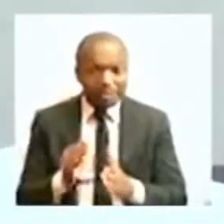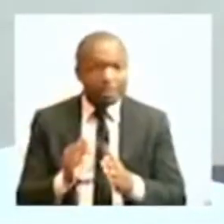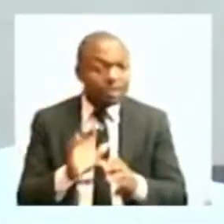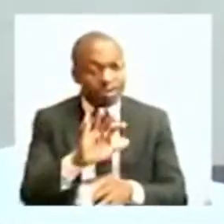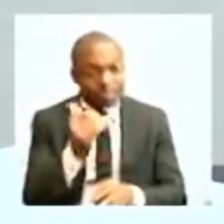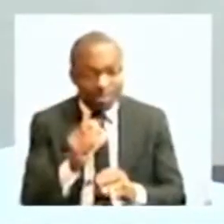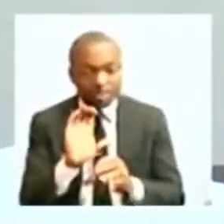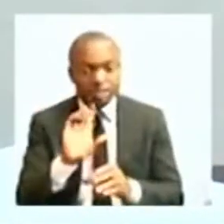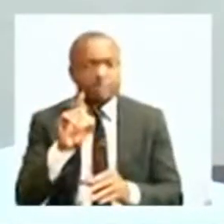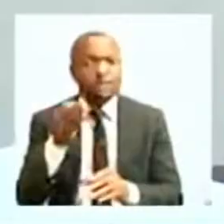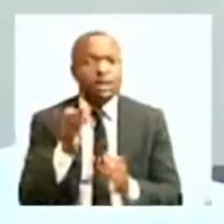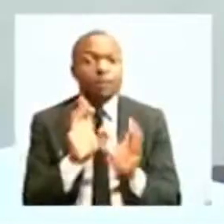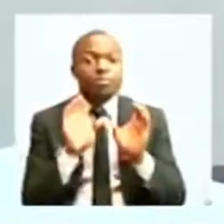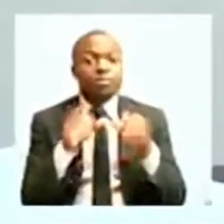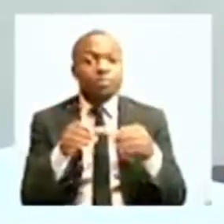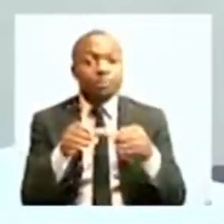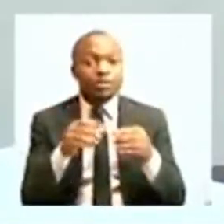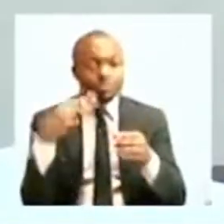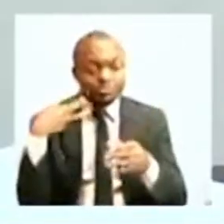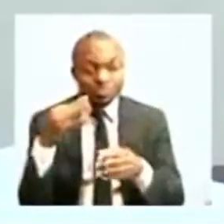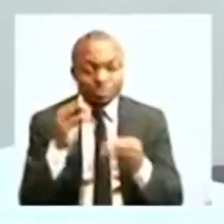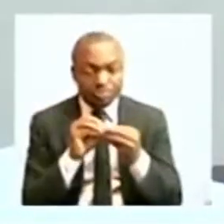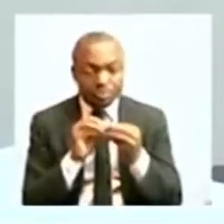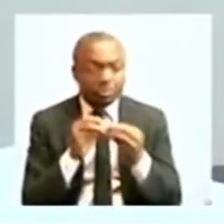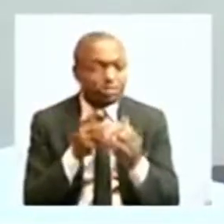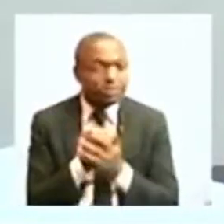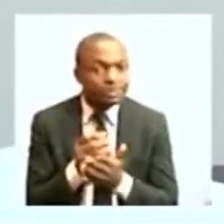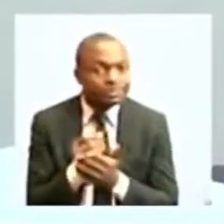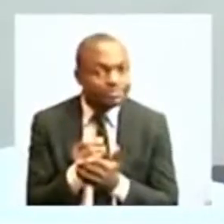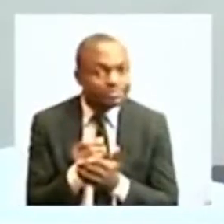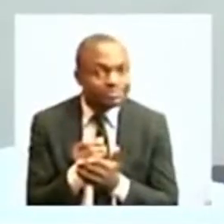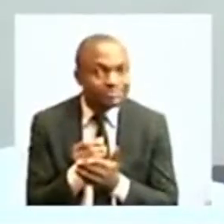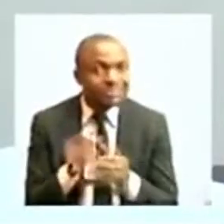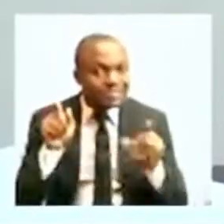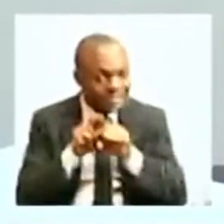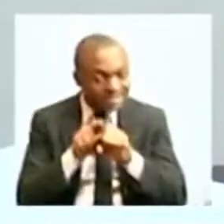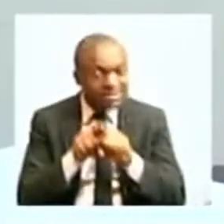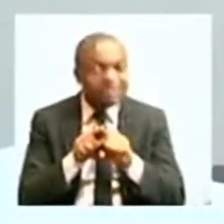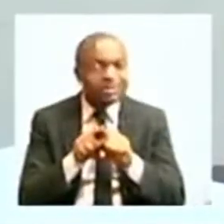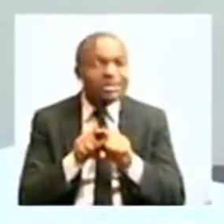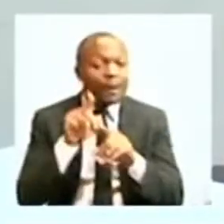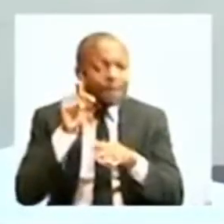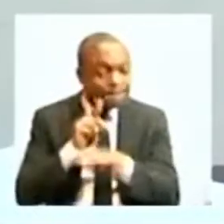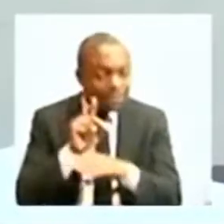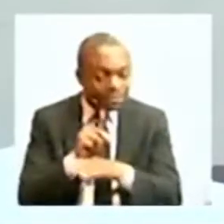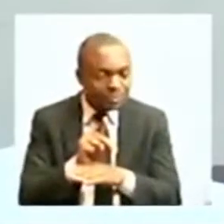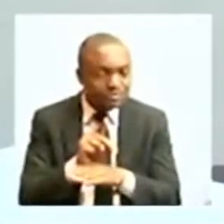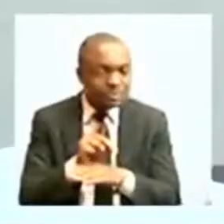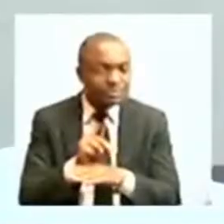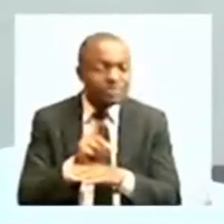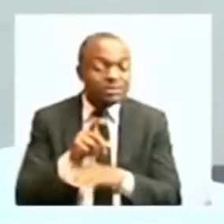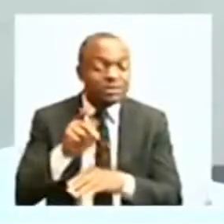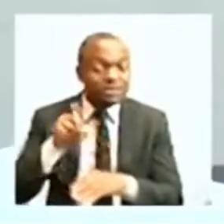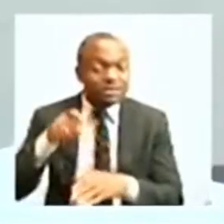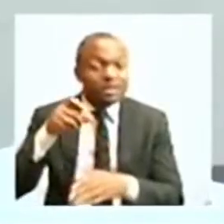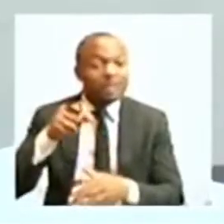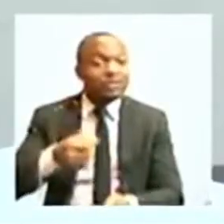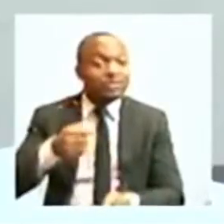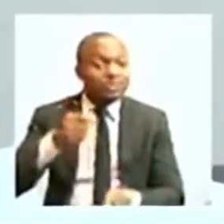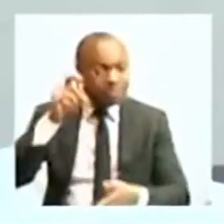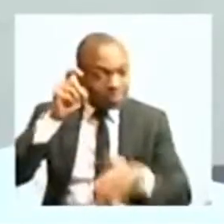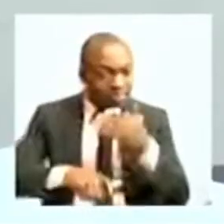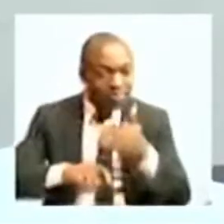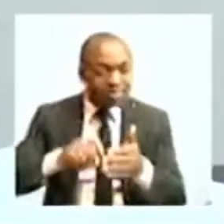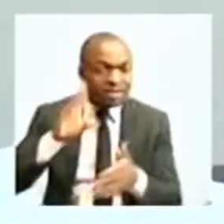to the CDF committees to apply for more funding. The same product, a project that could have costed 800,000,